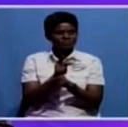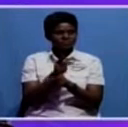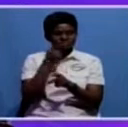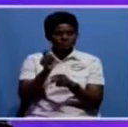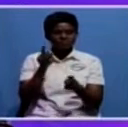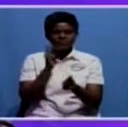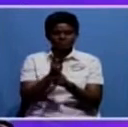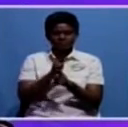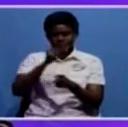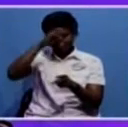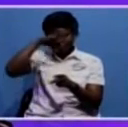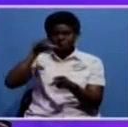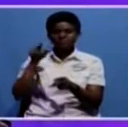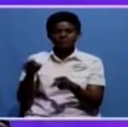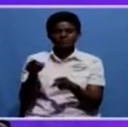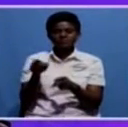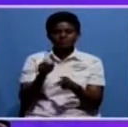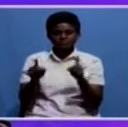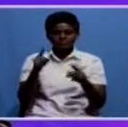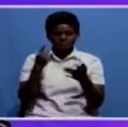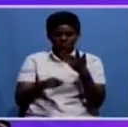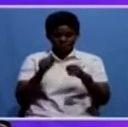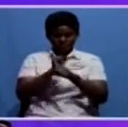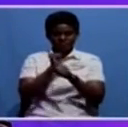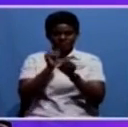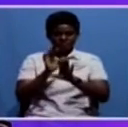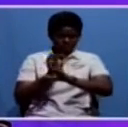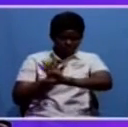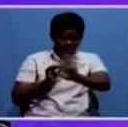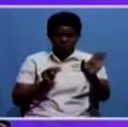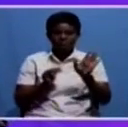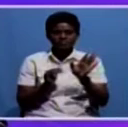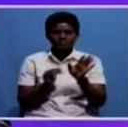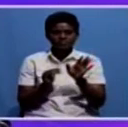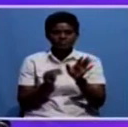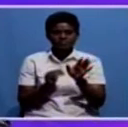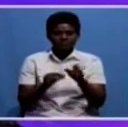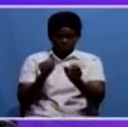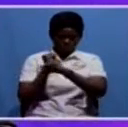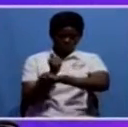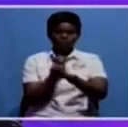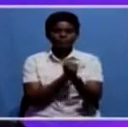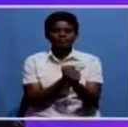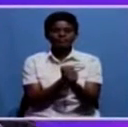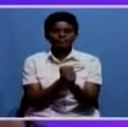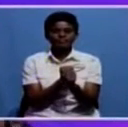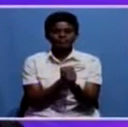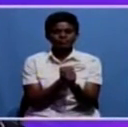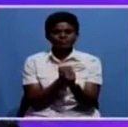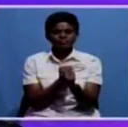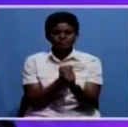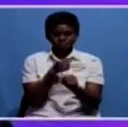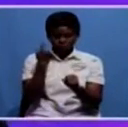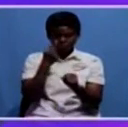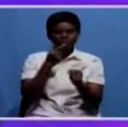maintained, and that's the mine. But also that the workers must be safeguarded, and also that those who